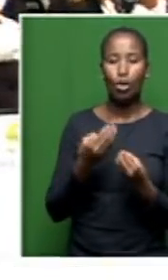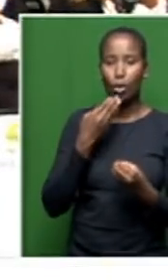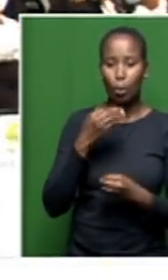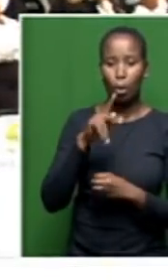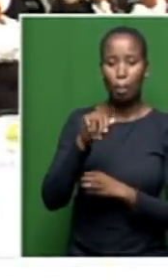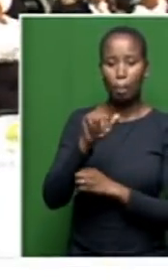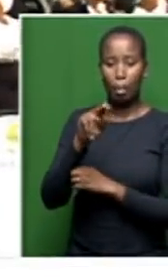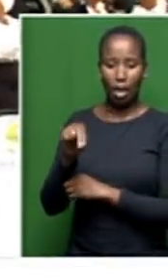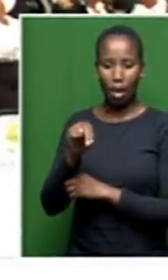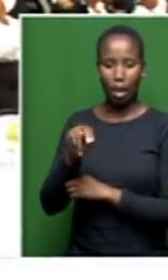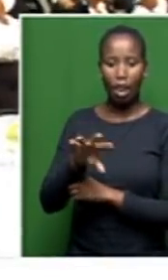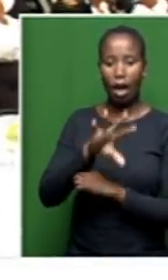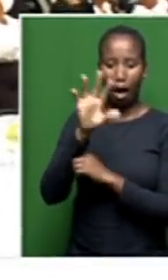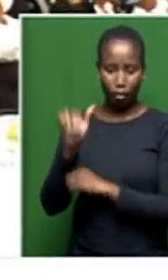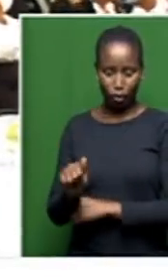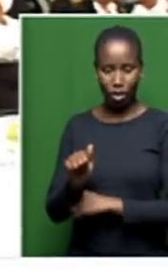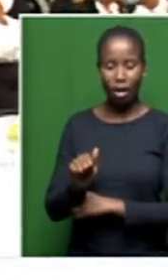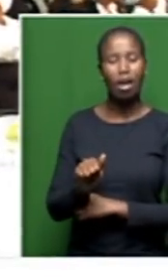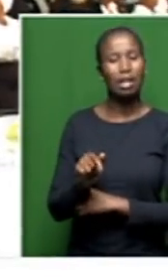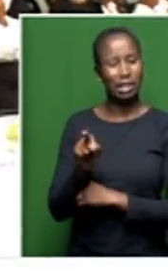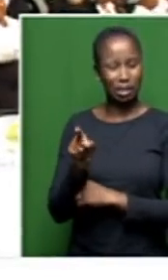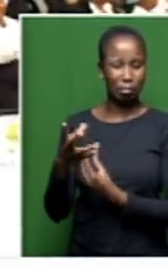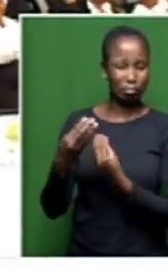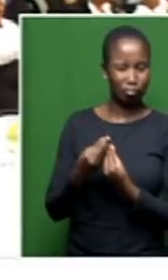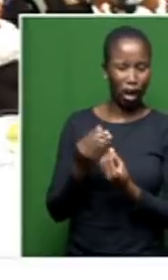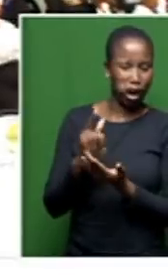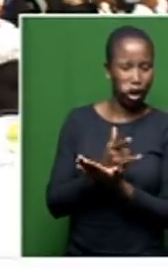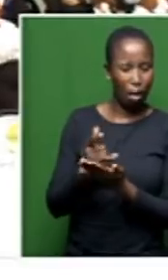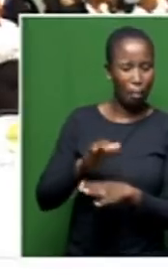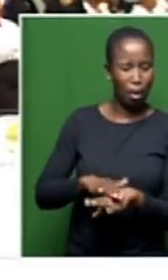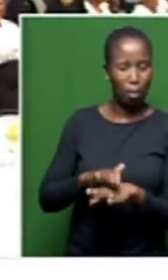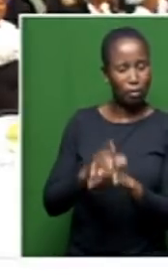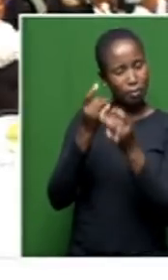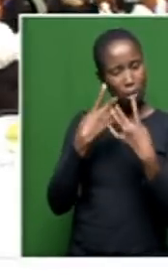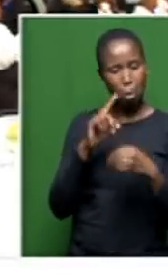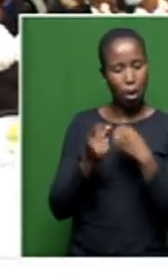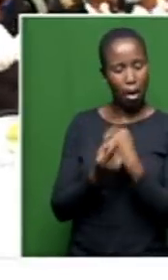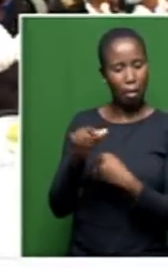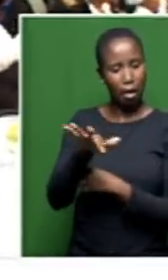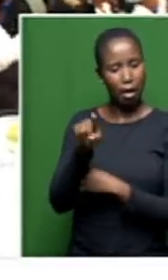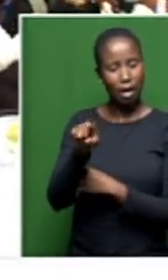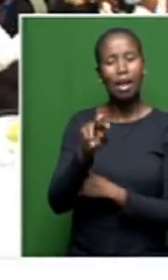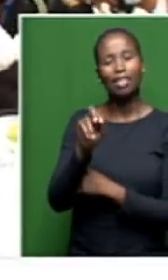Africa hosting an event. So let's find out more about those developments. Ntembo, good morning.